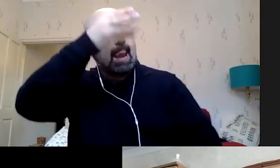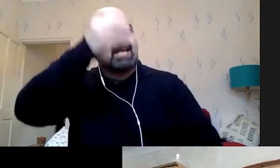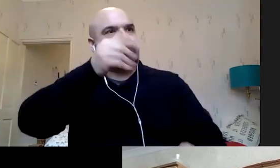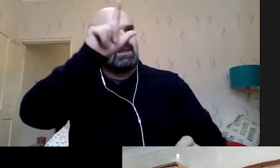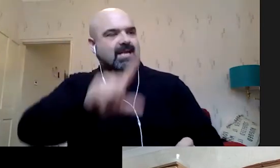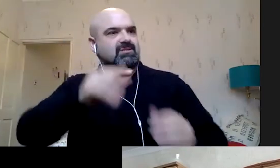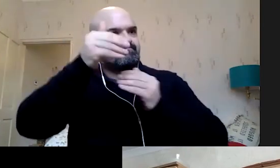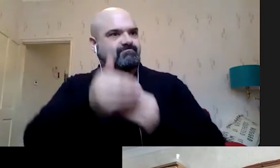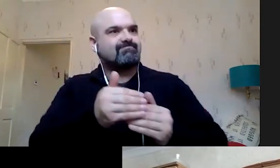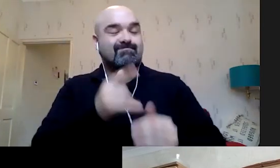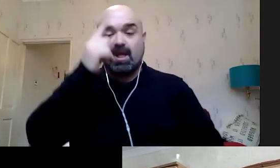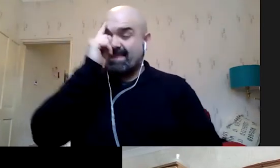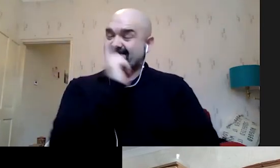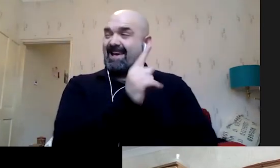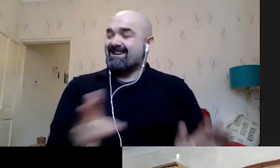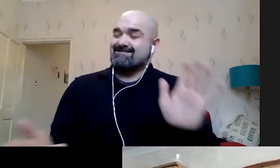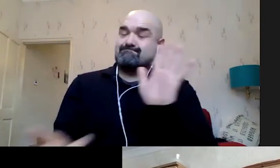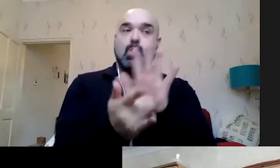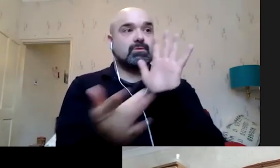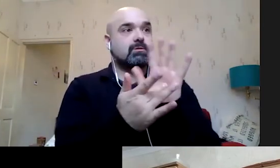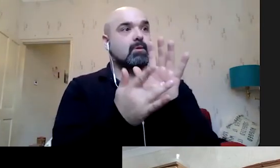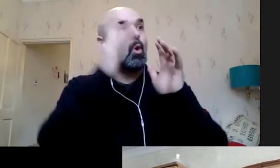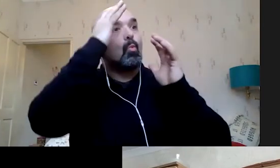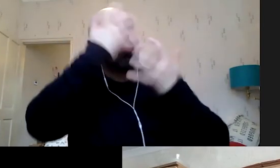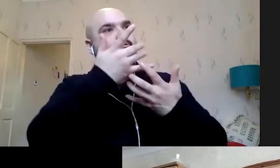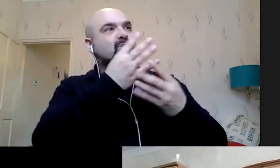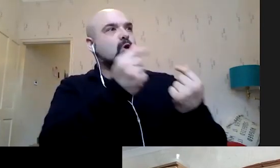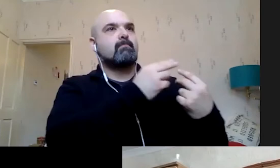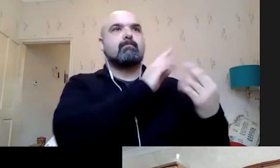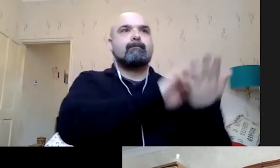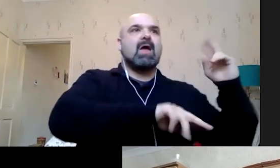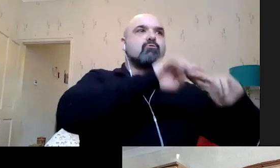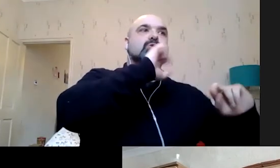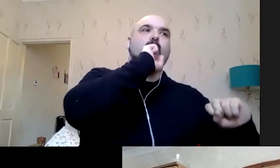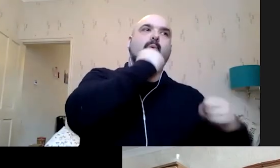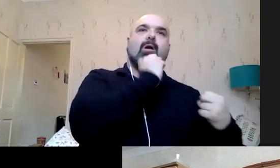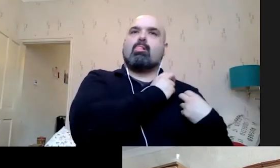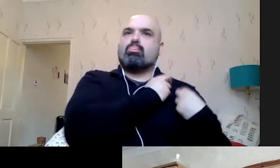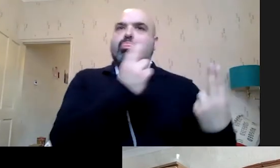think that's really, really important. And it worries me that there will be some pushback from parents,